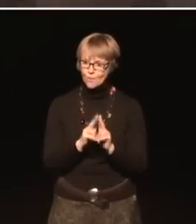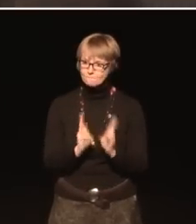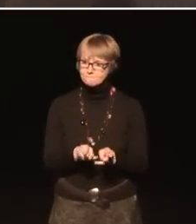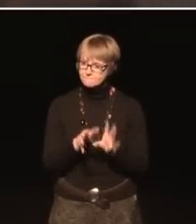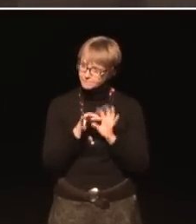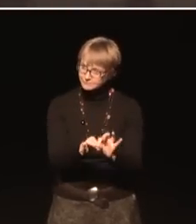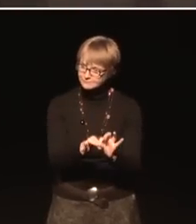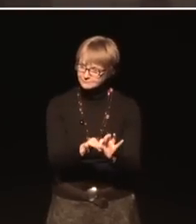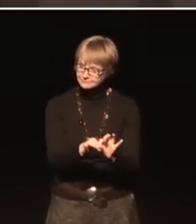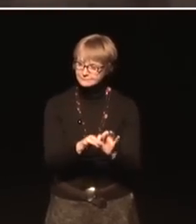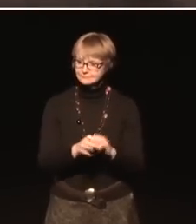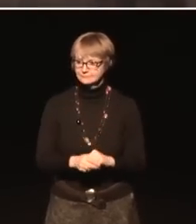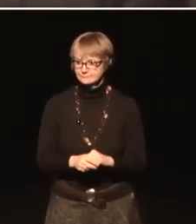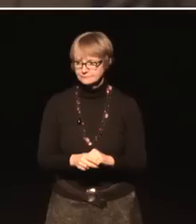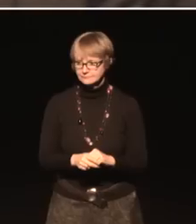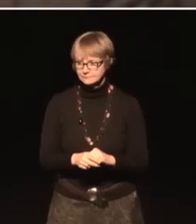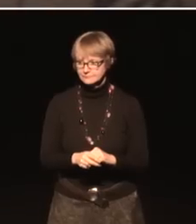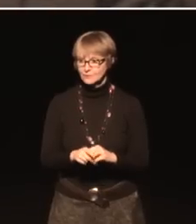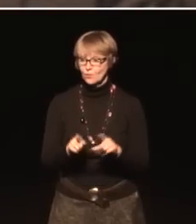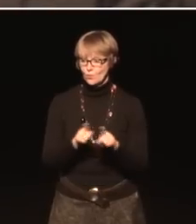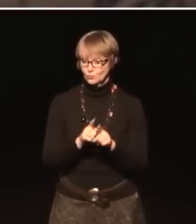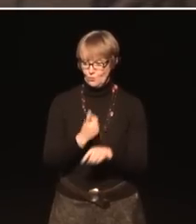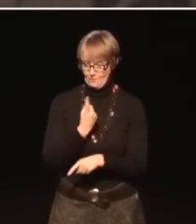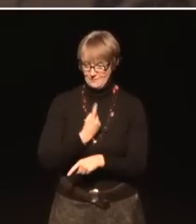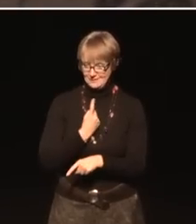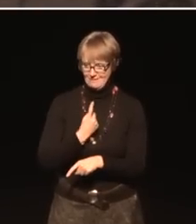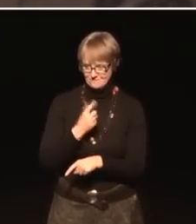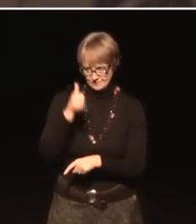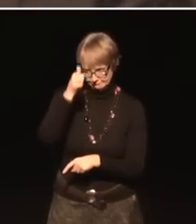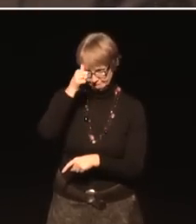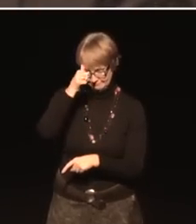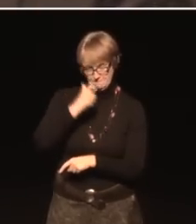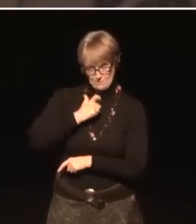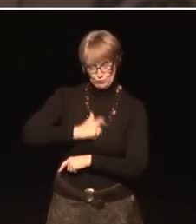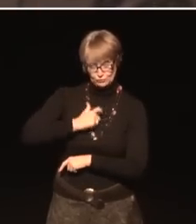In that room, and also I'm very aware of, on a personal level, of